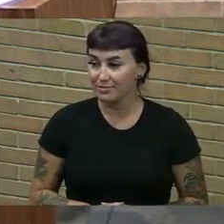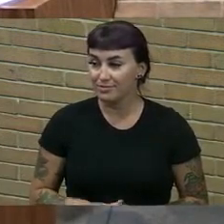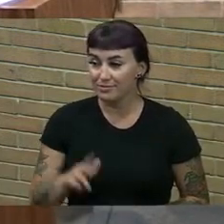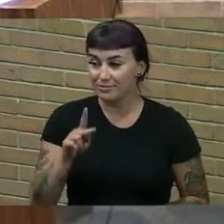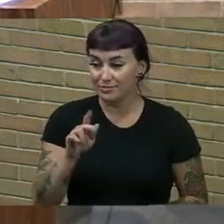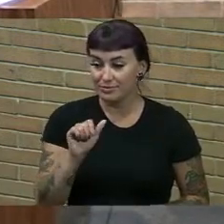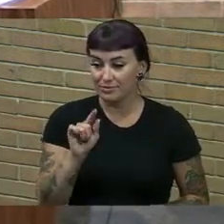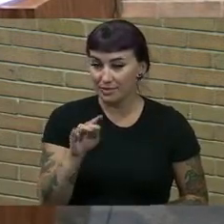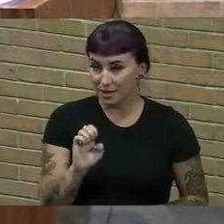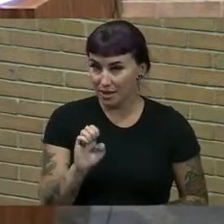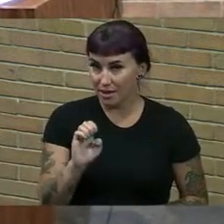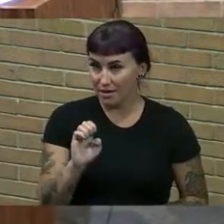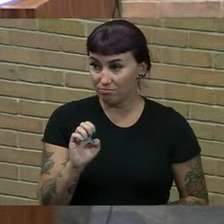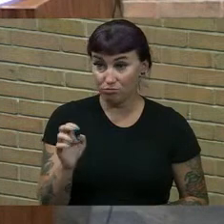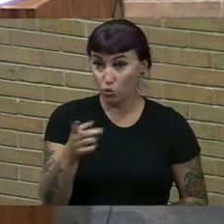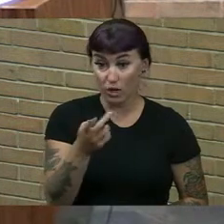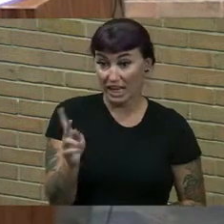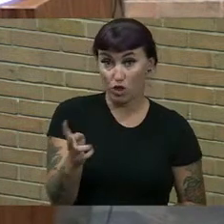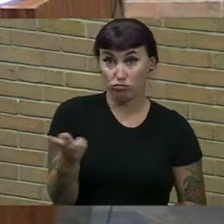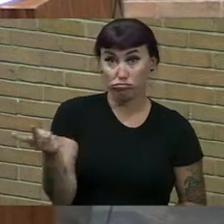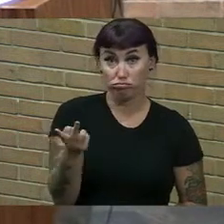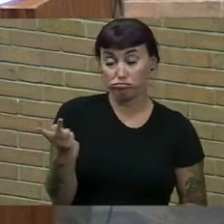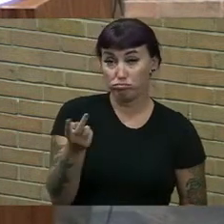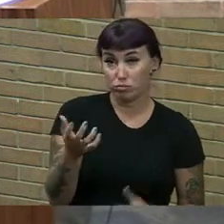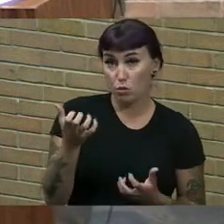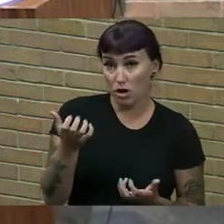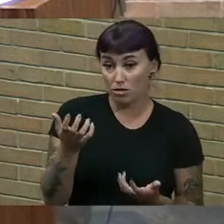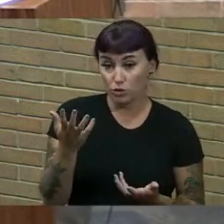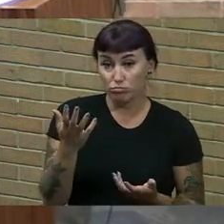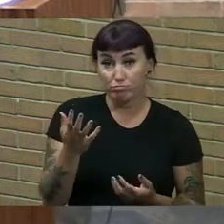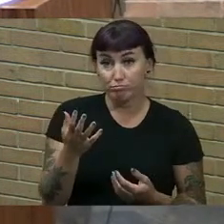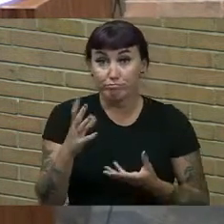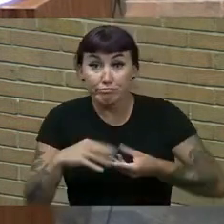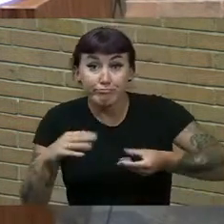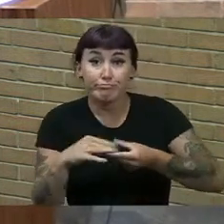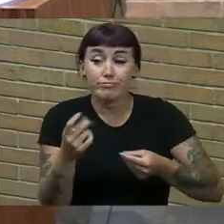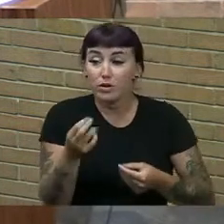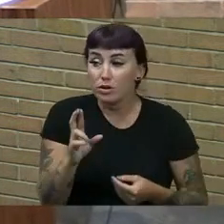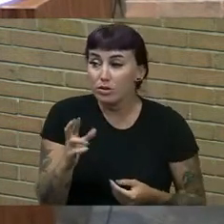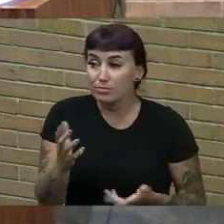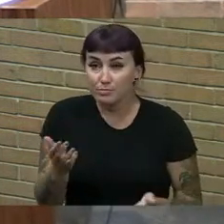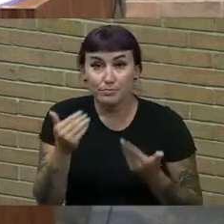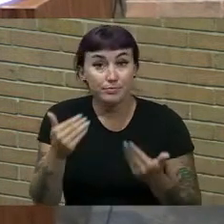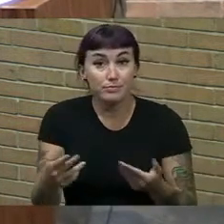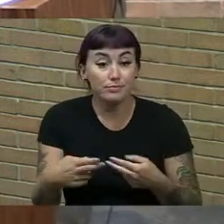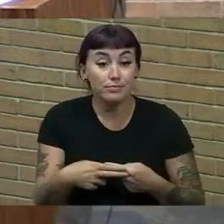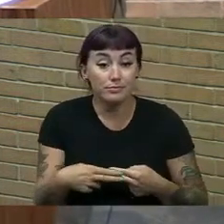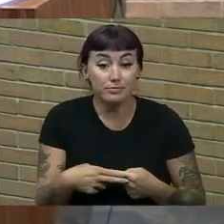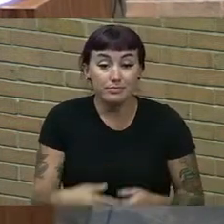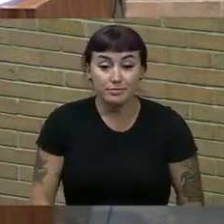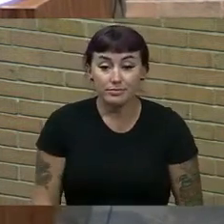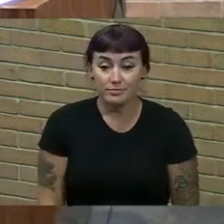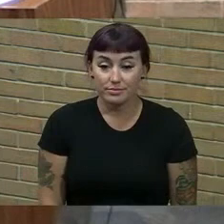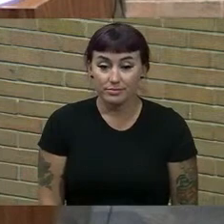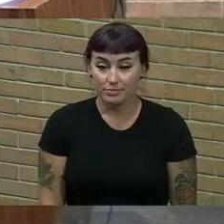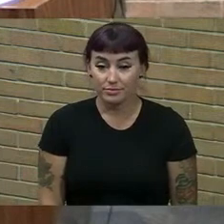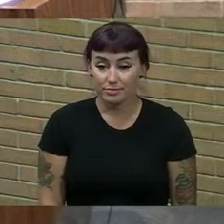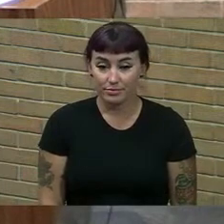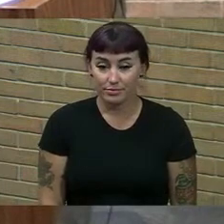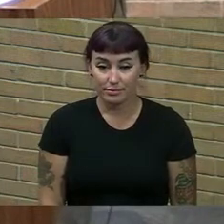Katie if either one of you want to say anything, or if you want to go right into